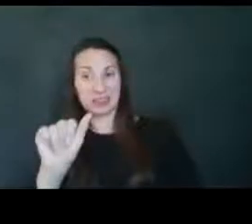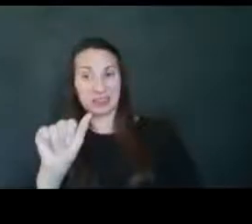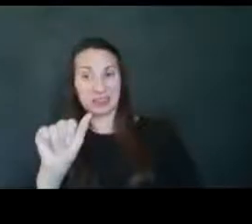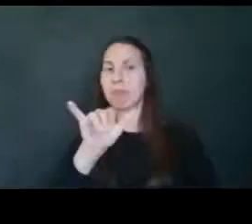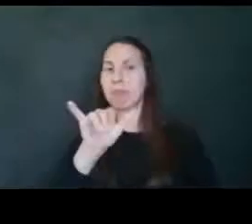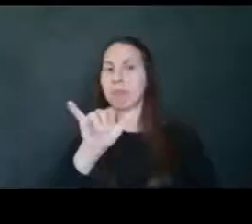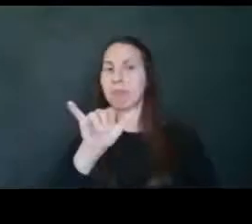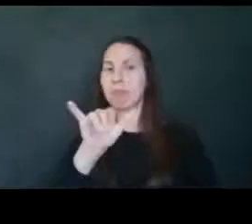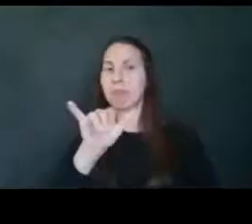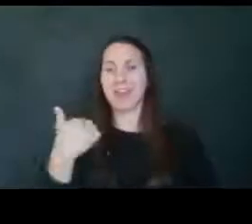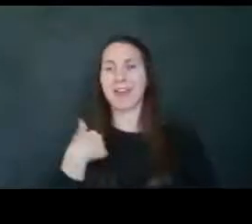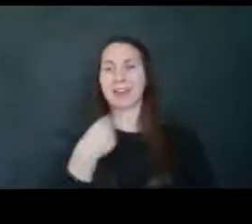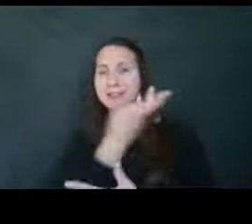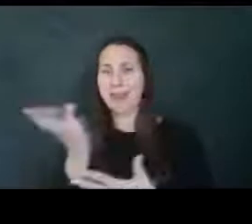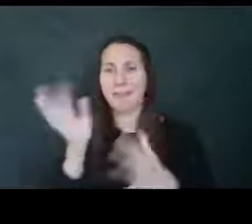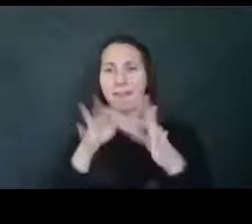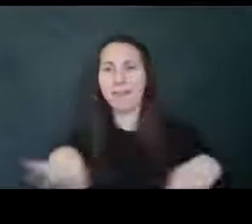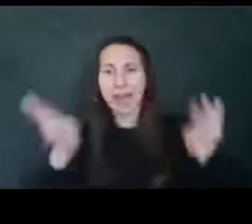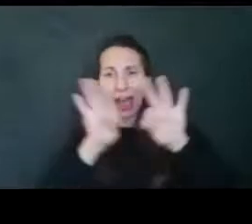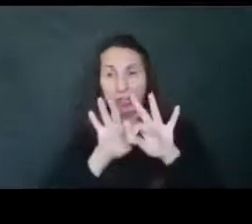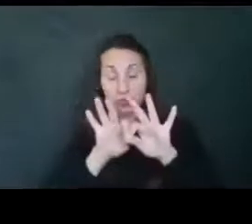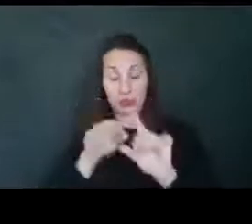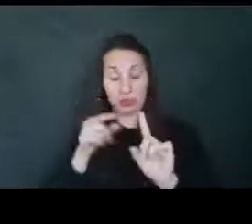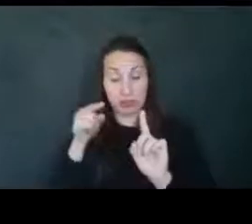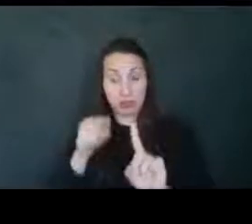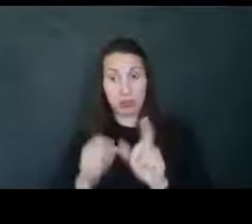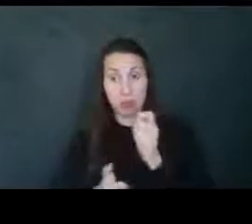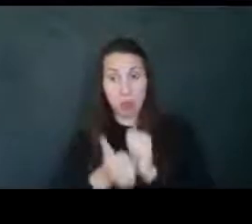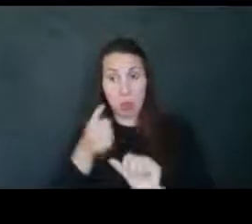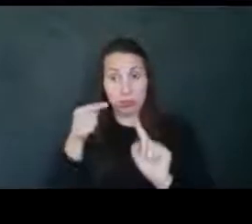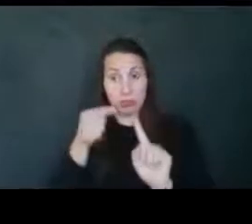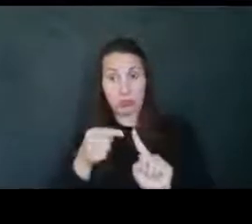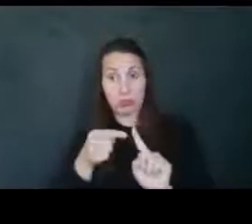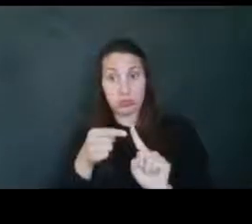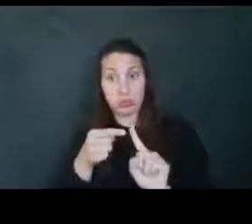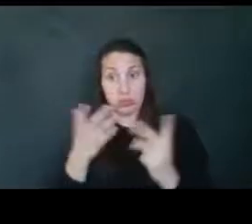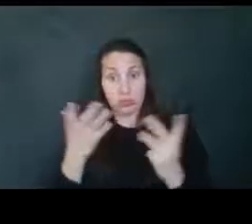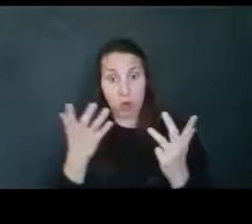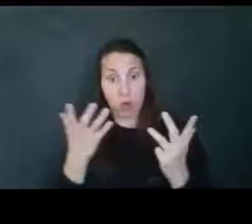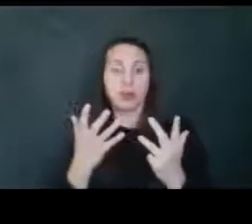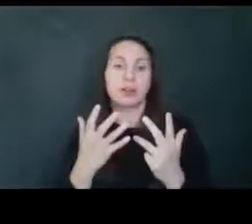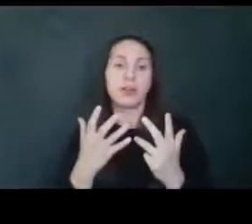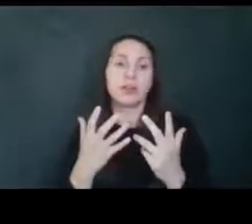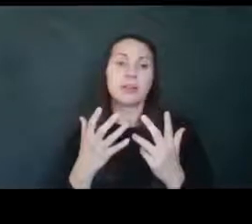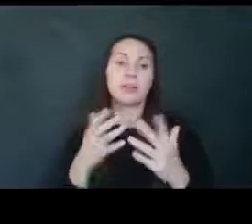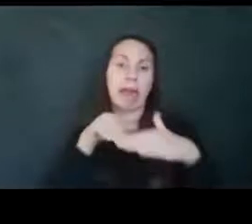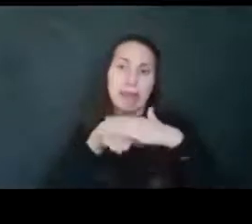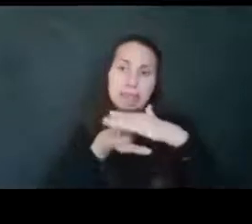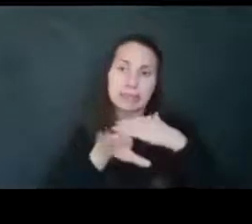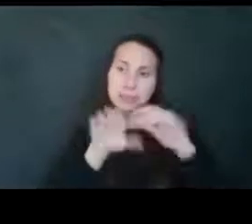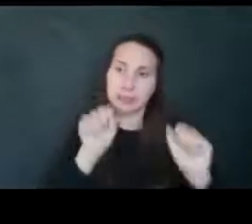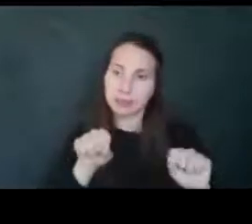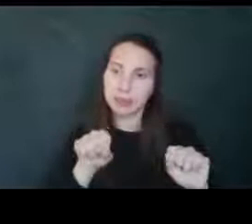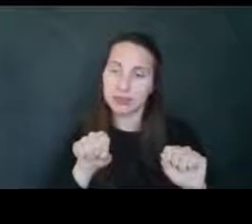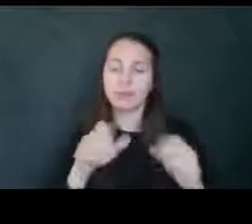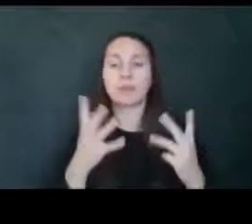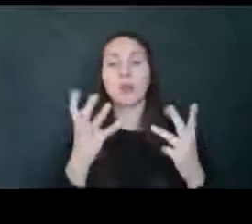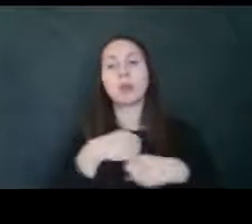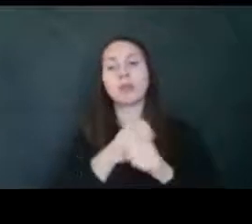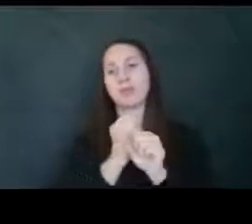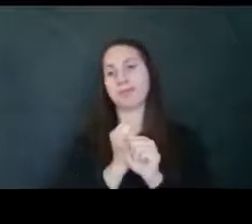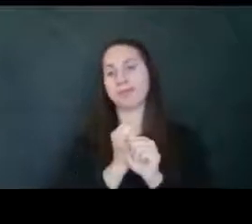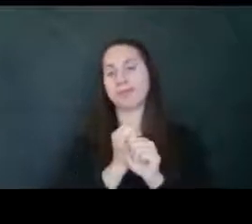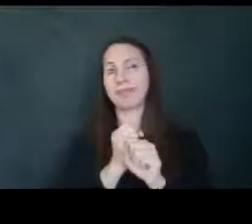in accessibility. JCC Manhattan strives to create an inclusive and accommodating environment for people of